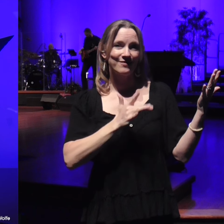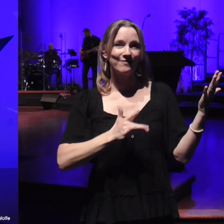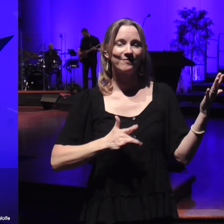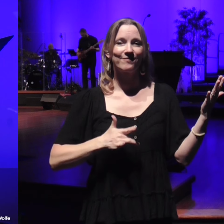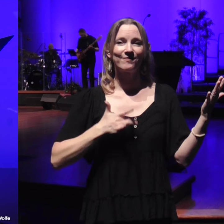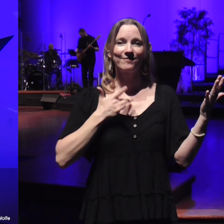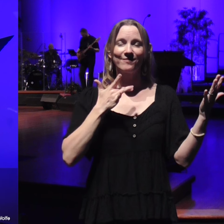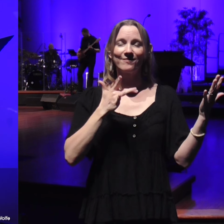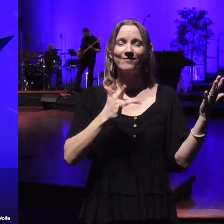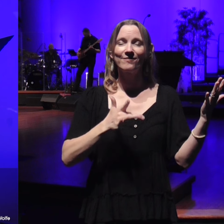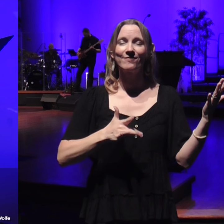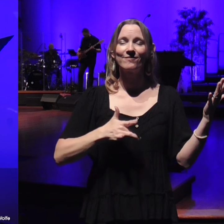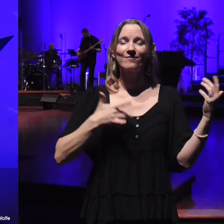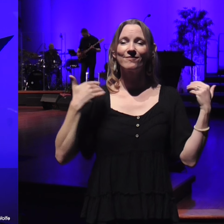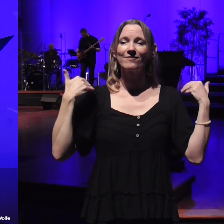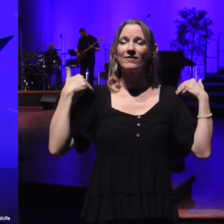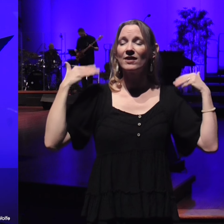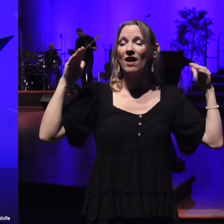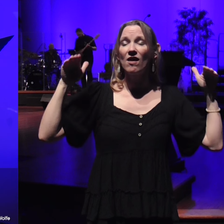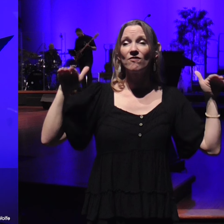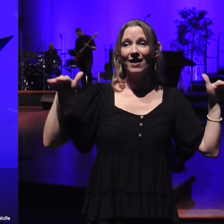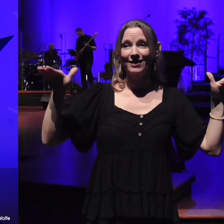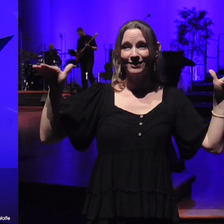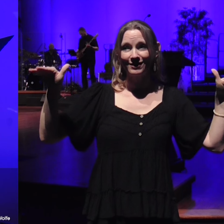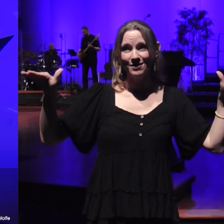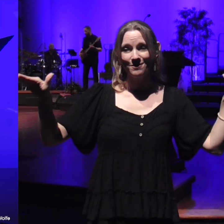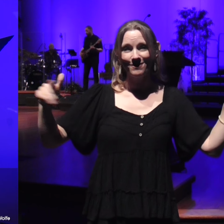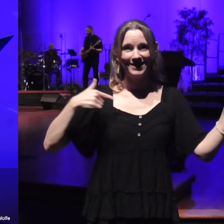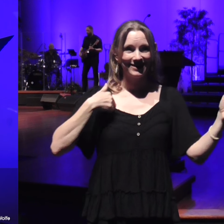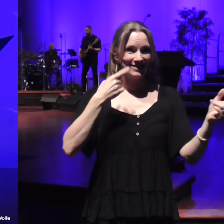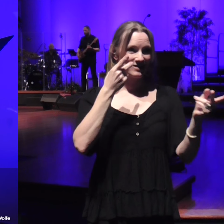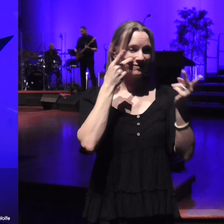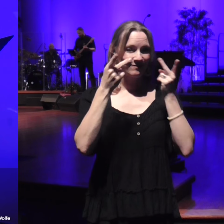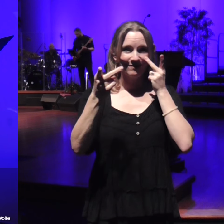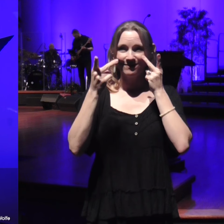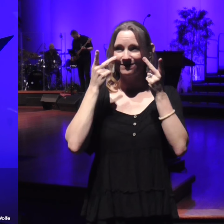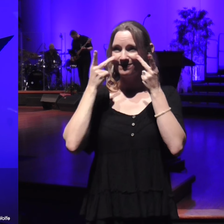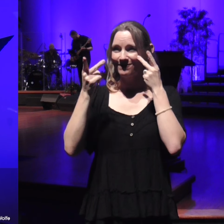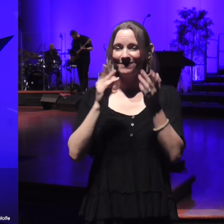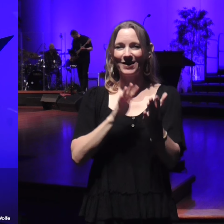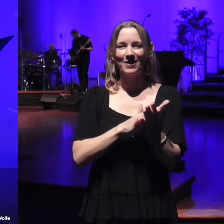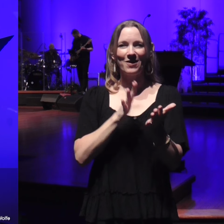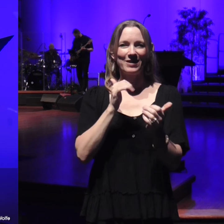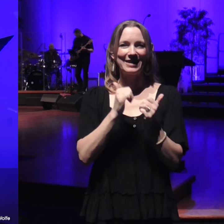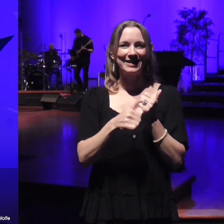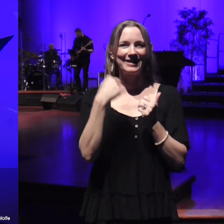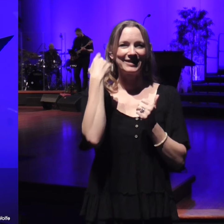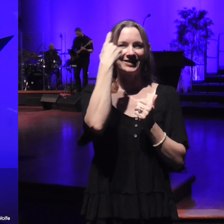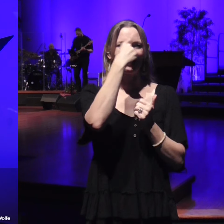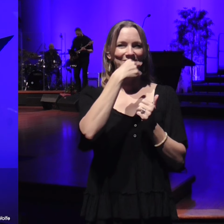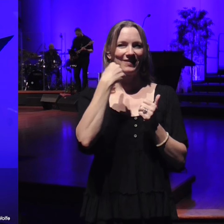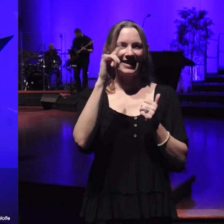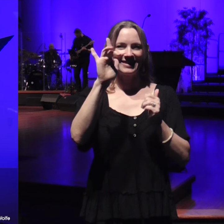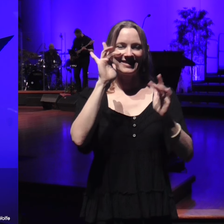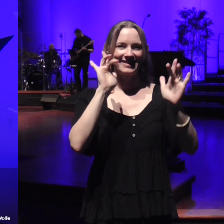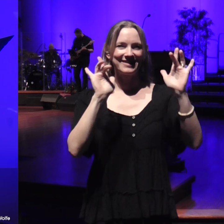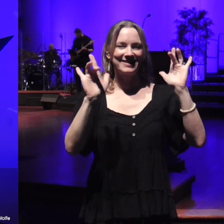grace. I can hear the rush of angel wings. I see glory on